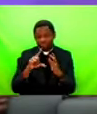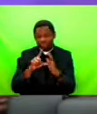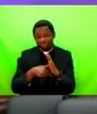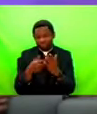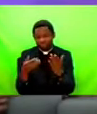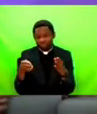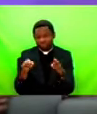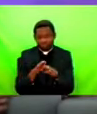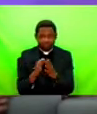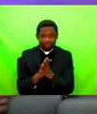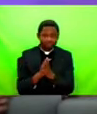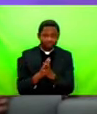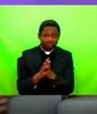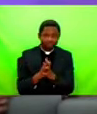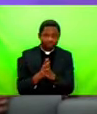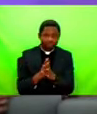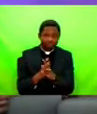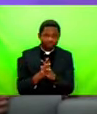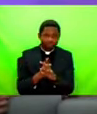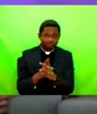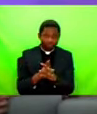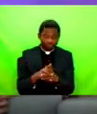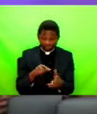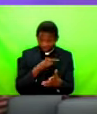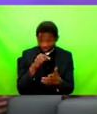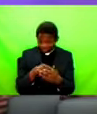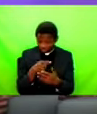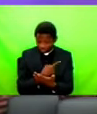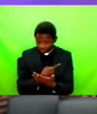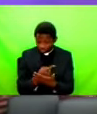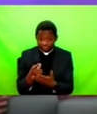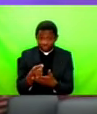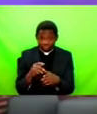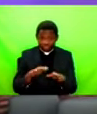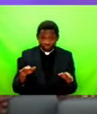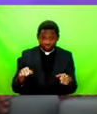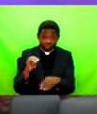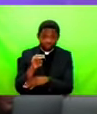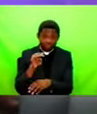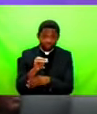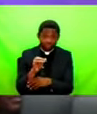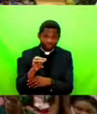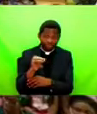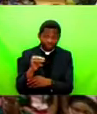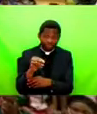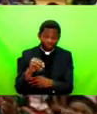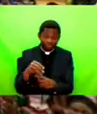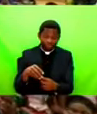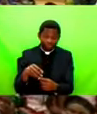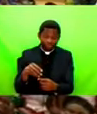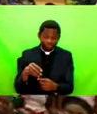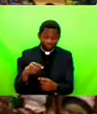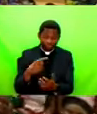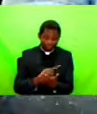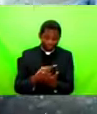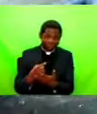And please, this week is Children's Ministry Week, isn't it? Yeah. The Children Director is happy I'm mentioning